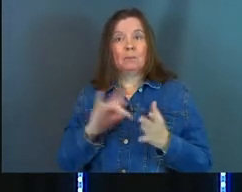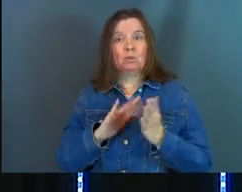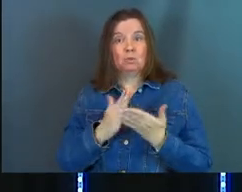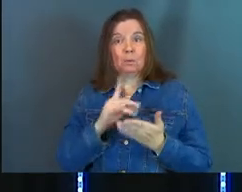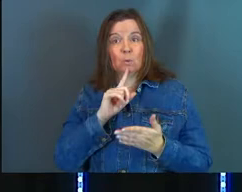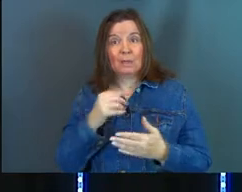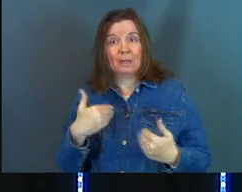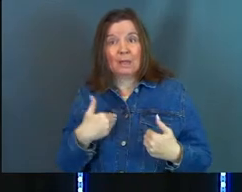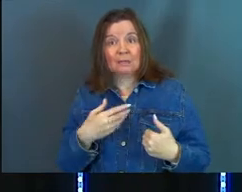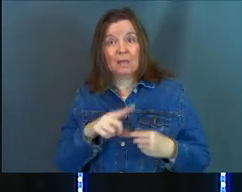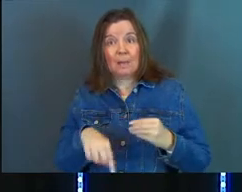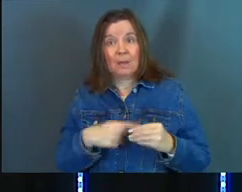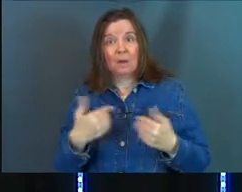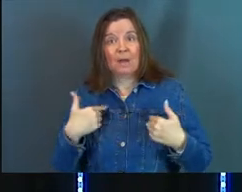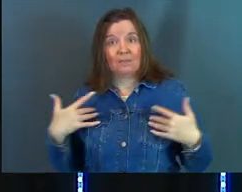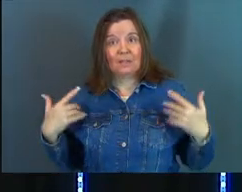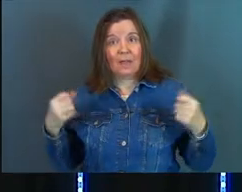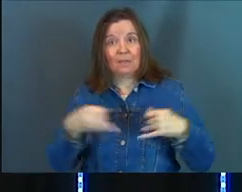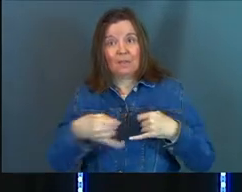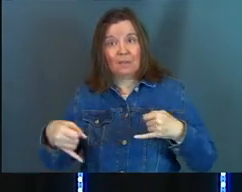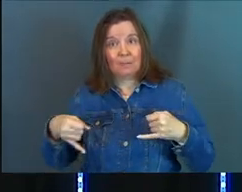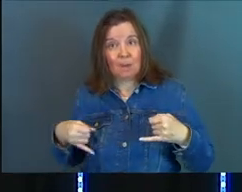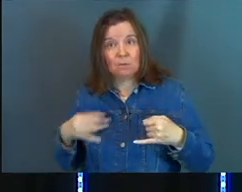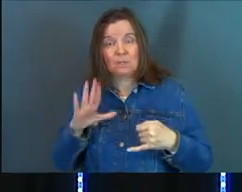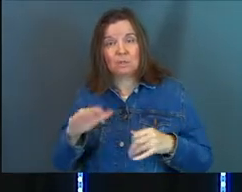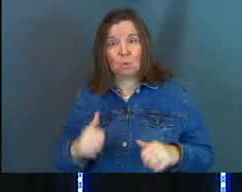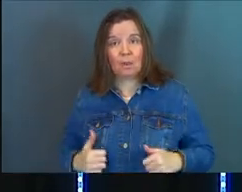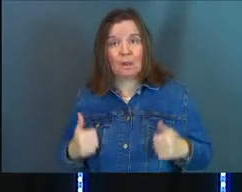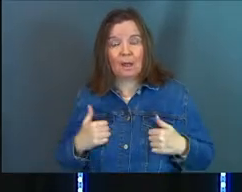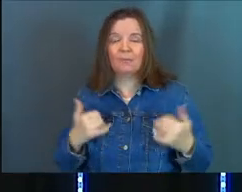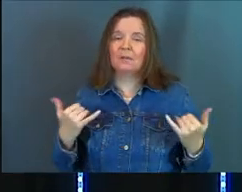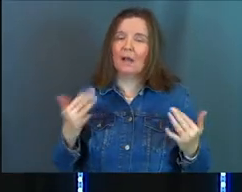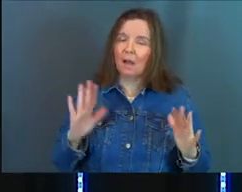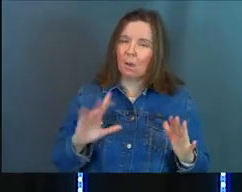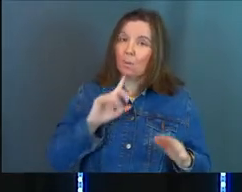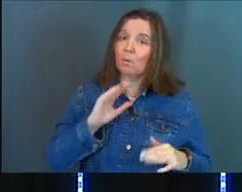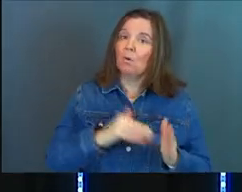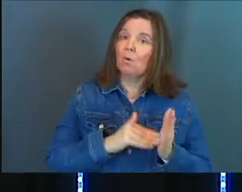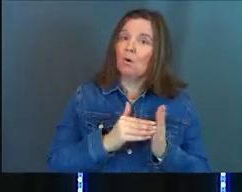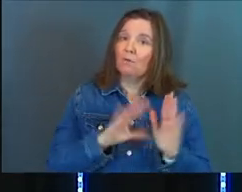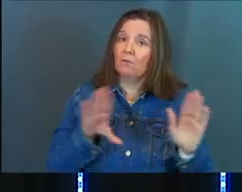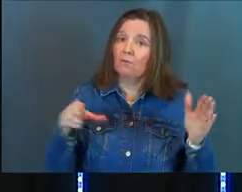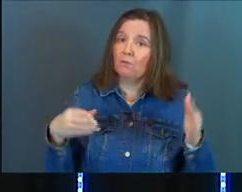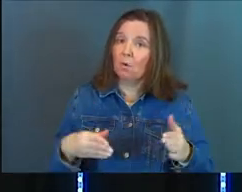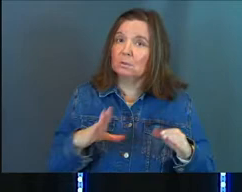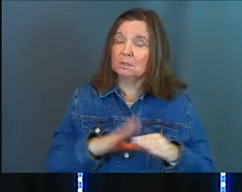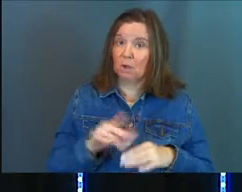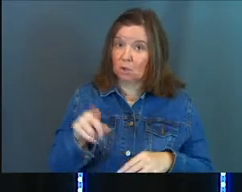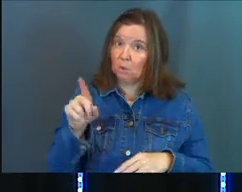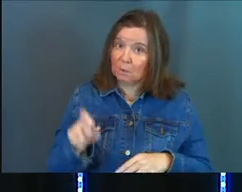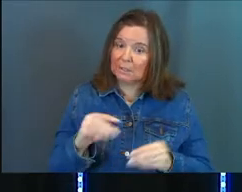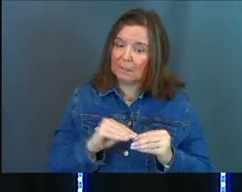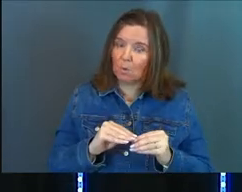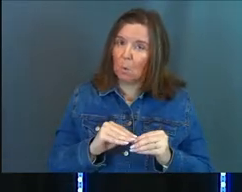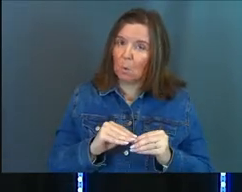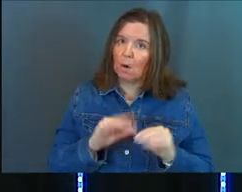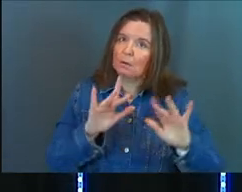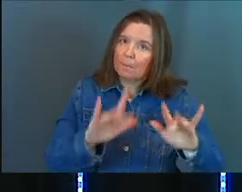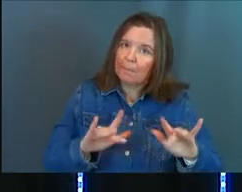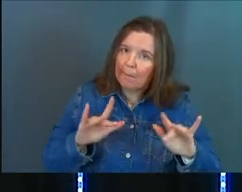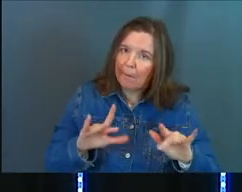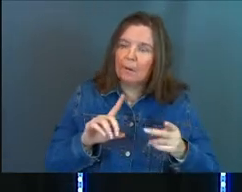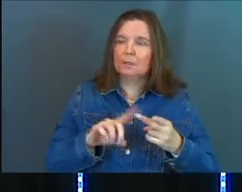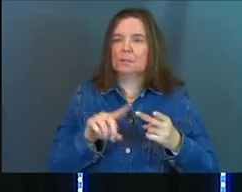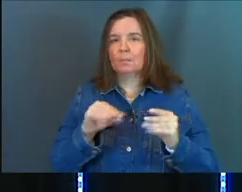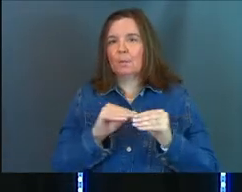scripture there is about having healthy boundaries in your life. Now, we often focus on you need to be more compassionate,